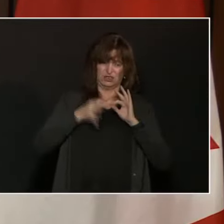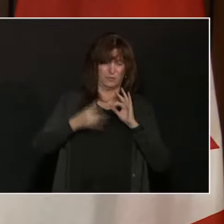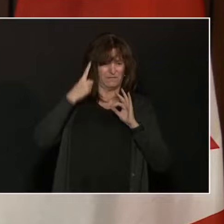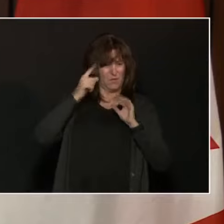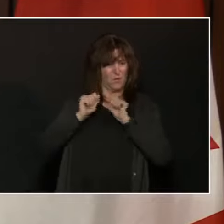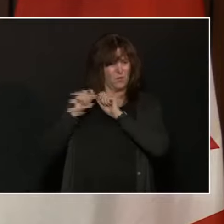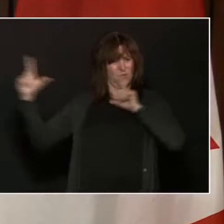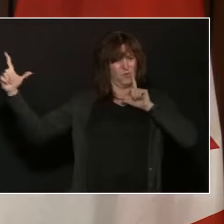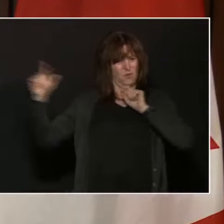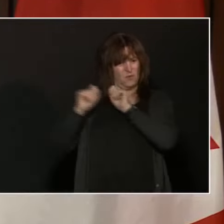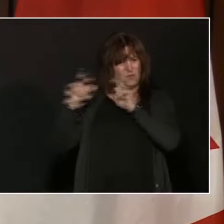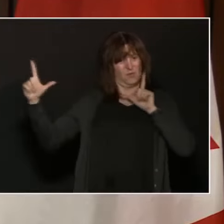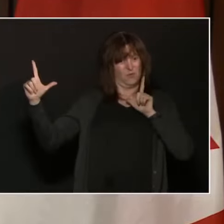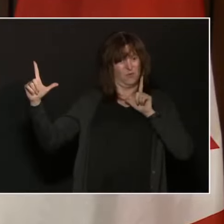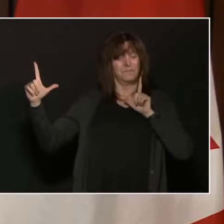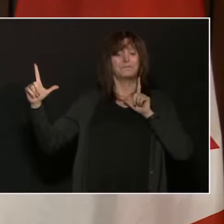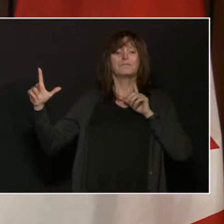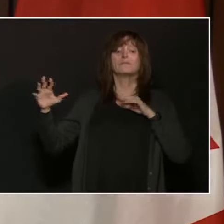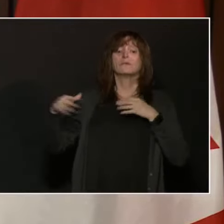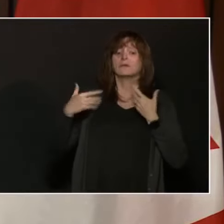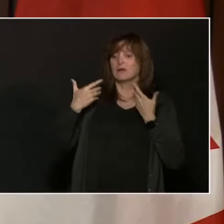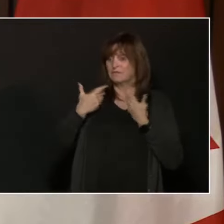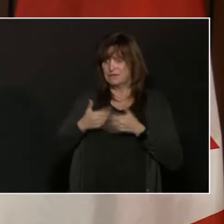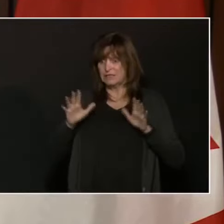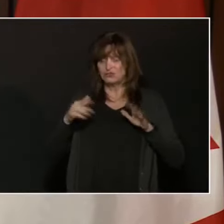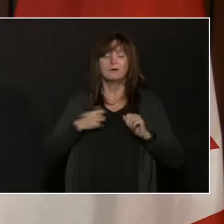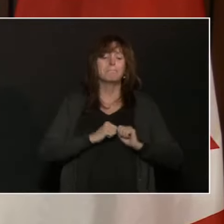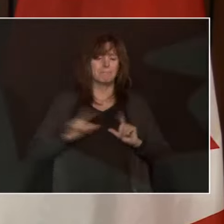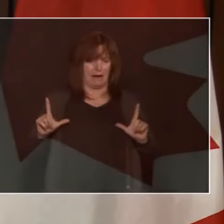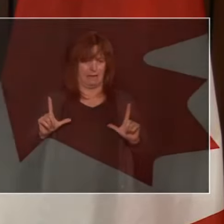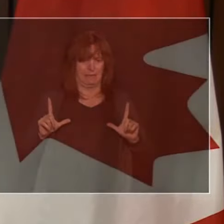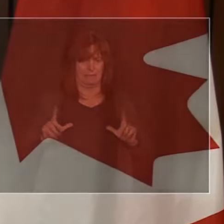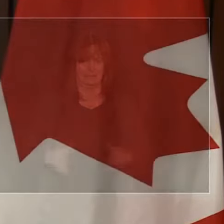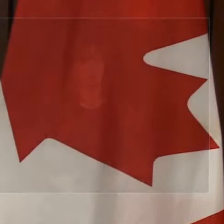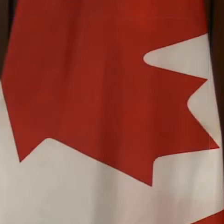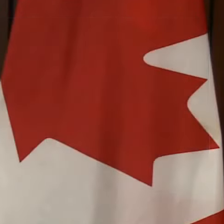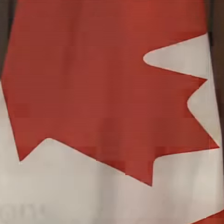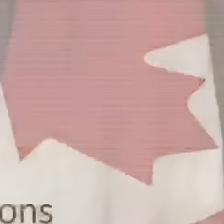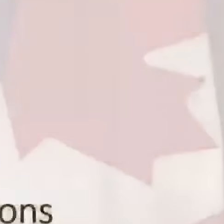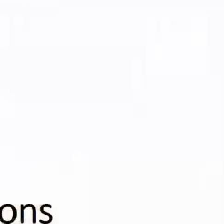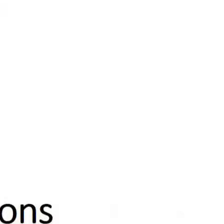little while, but it will be back. My apologies about that. If we could go to the slides, please.